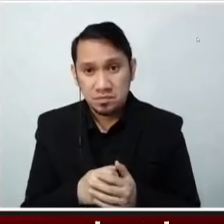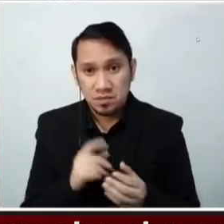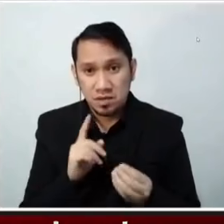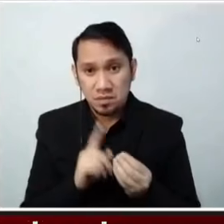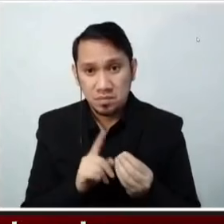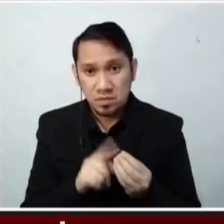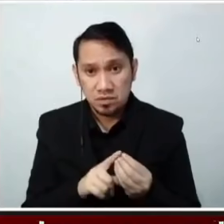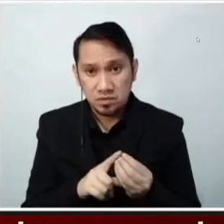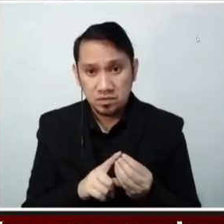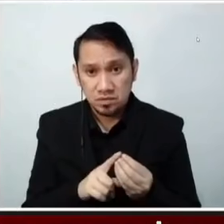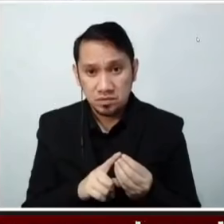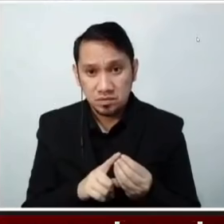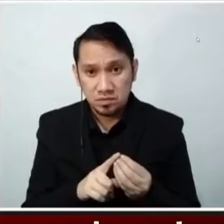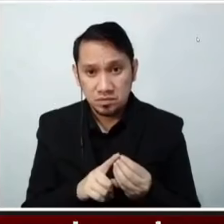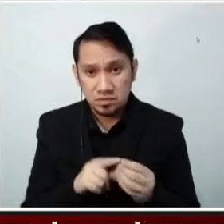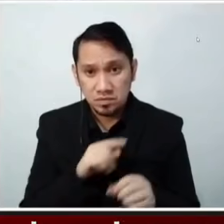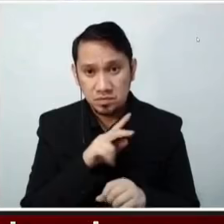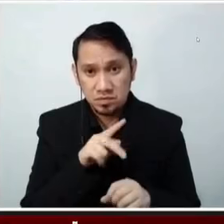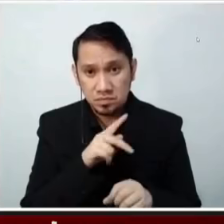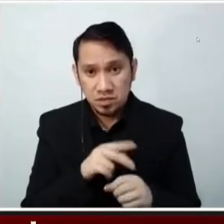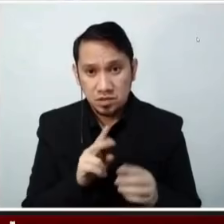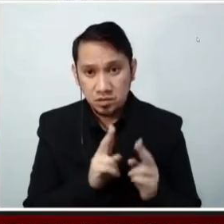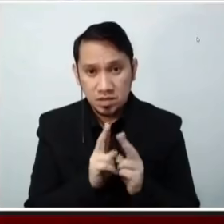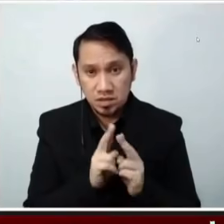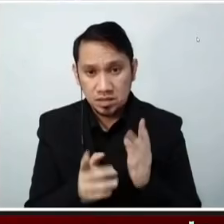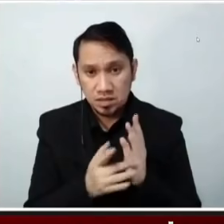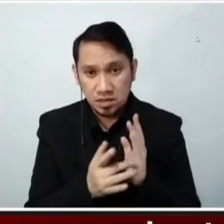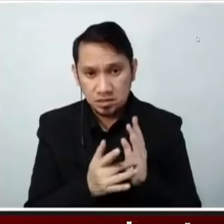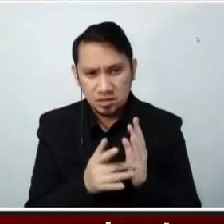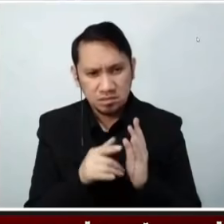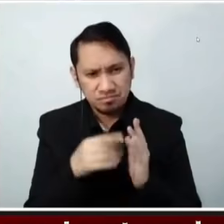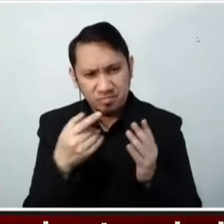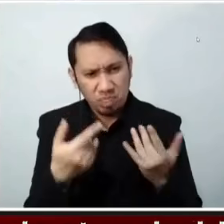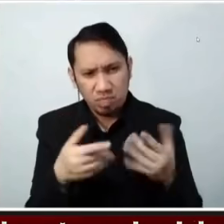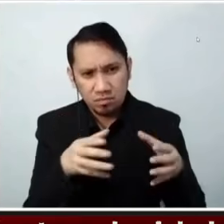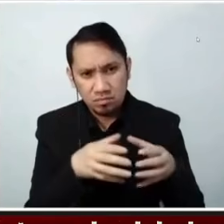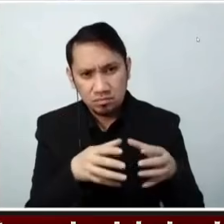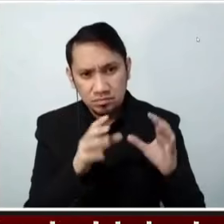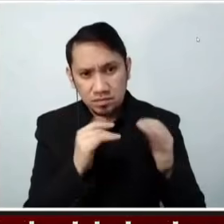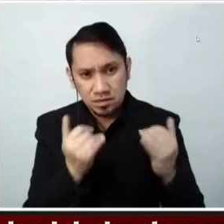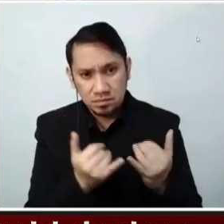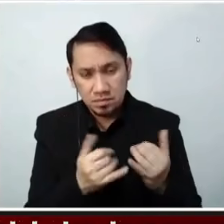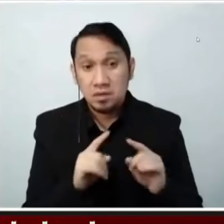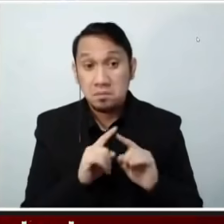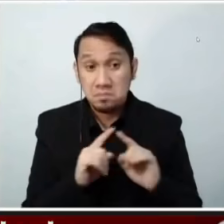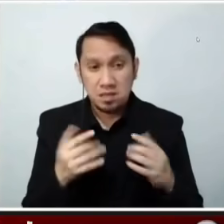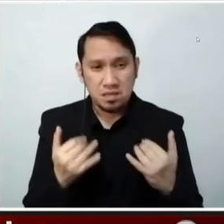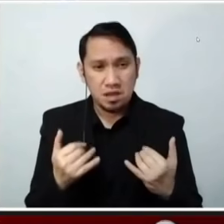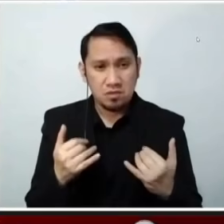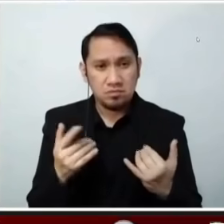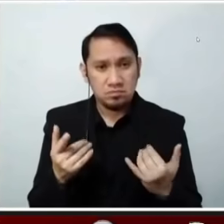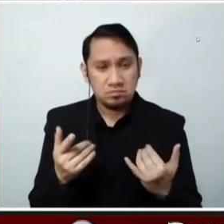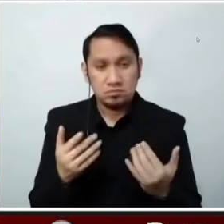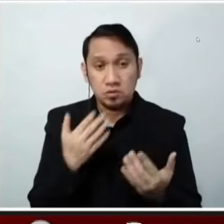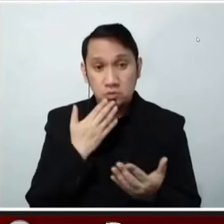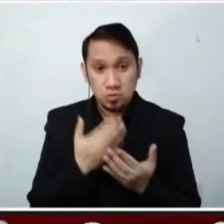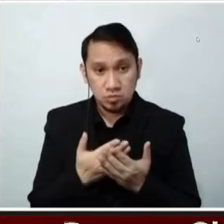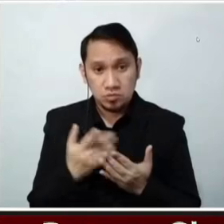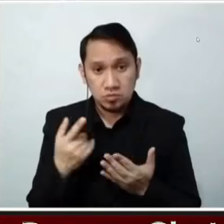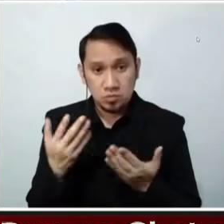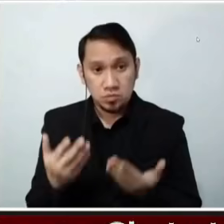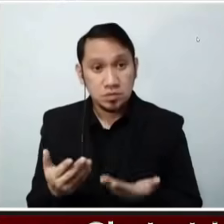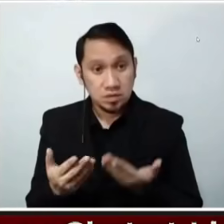Philippine United Technic Corporation. And I think it would be good for us to subpoena Mr.